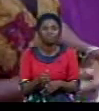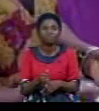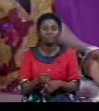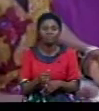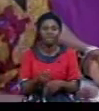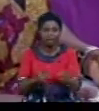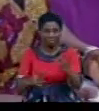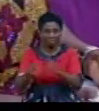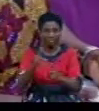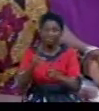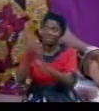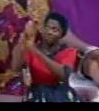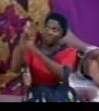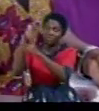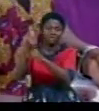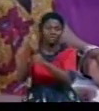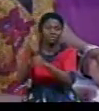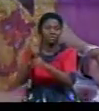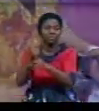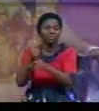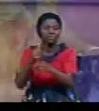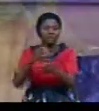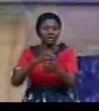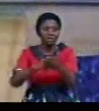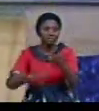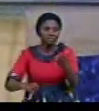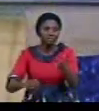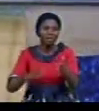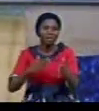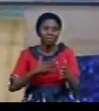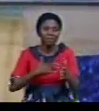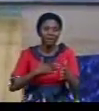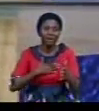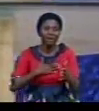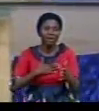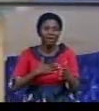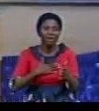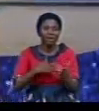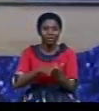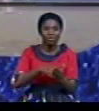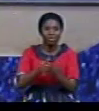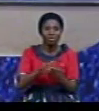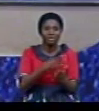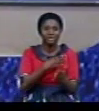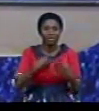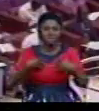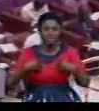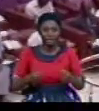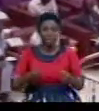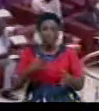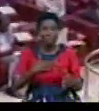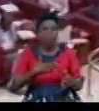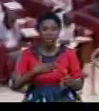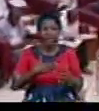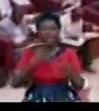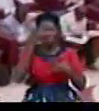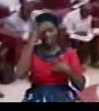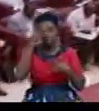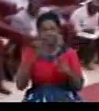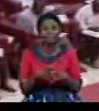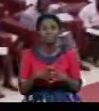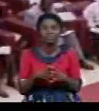infirmities and bear my sicknesses it is done in Jesus